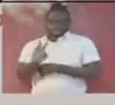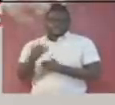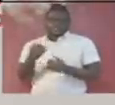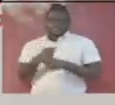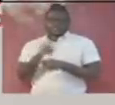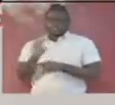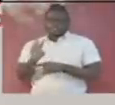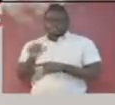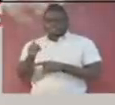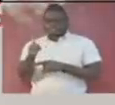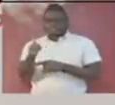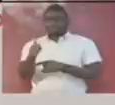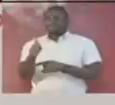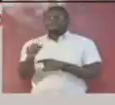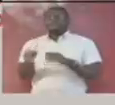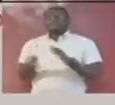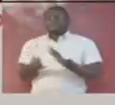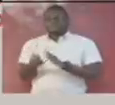days mixed up there.